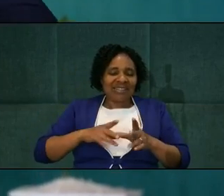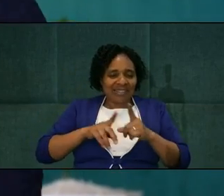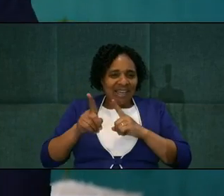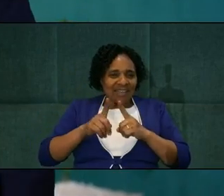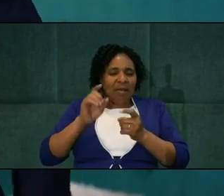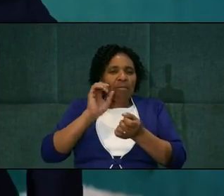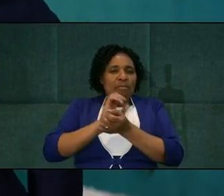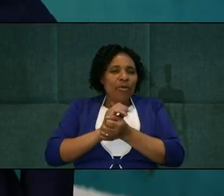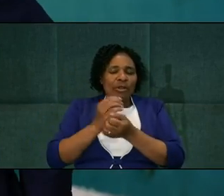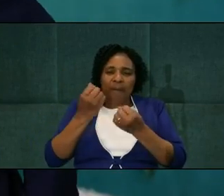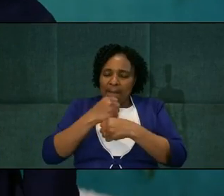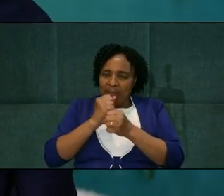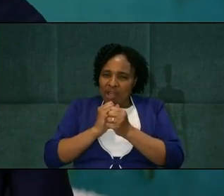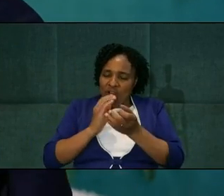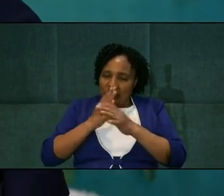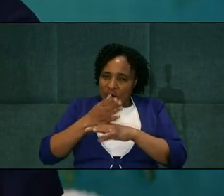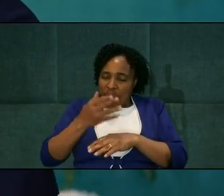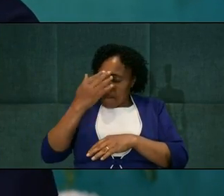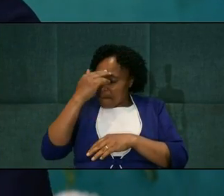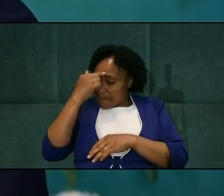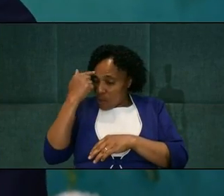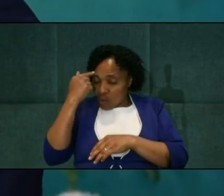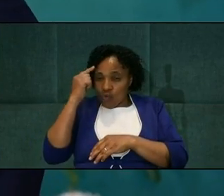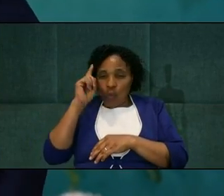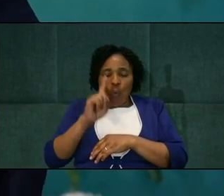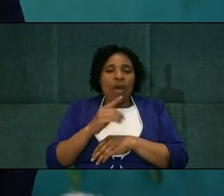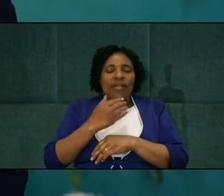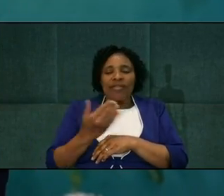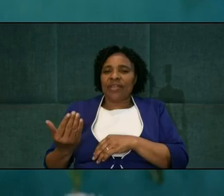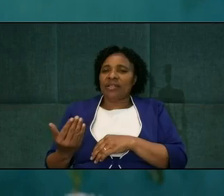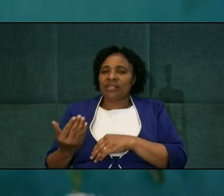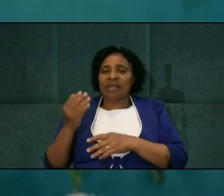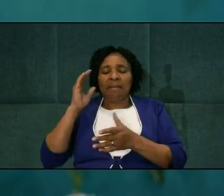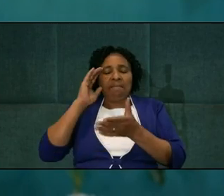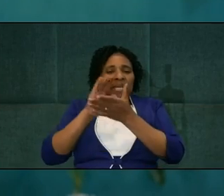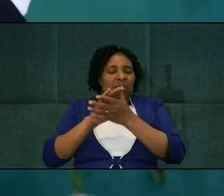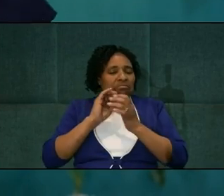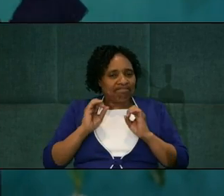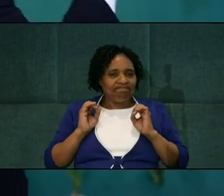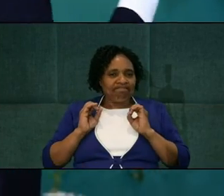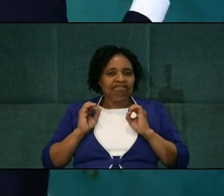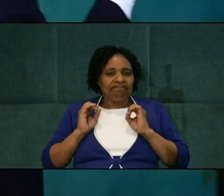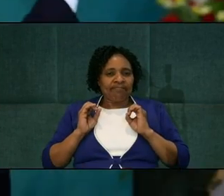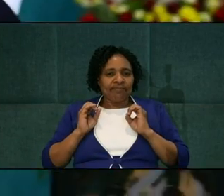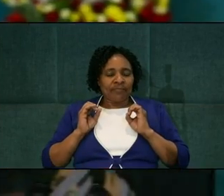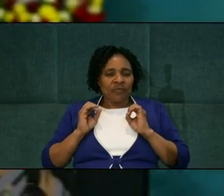it over because of one thing, unbelief.